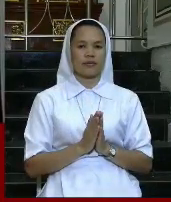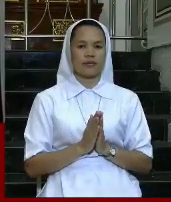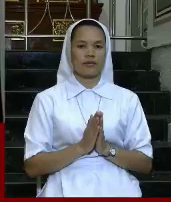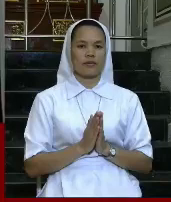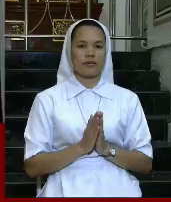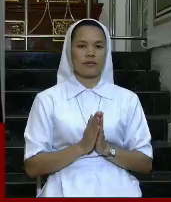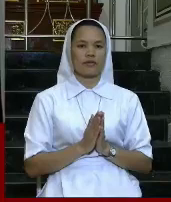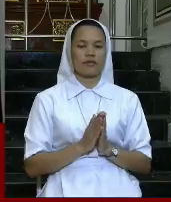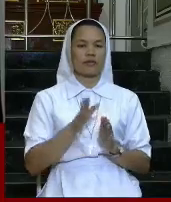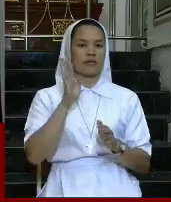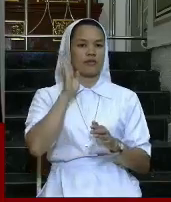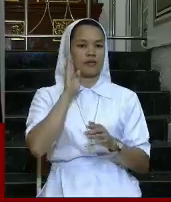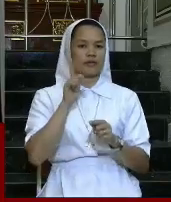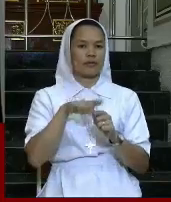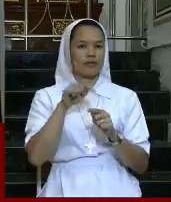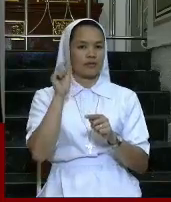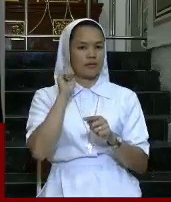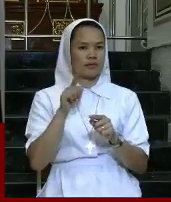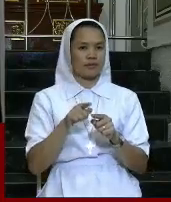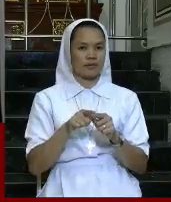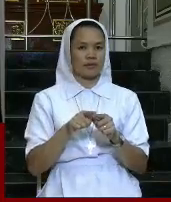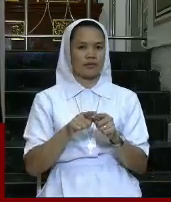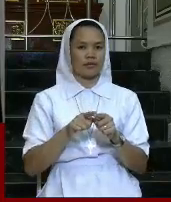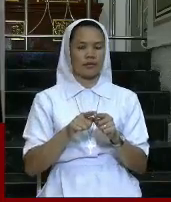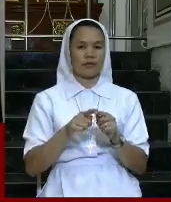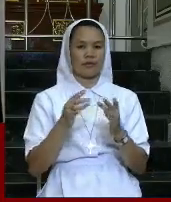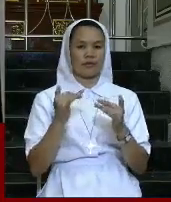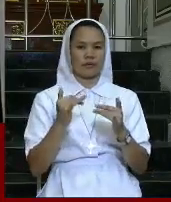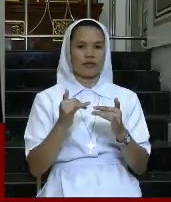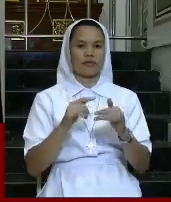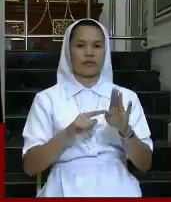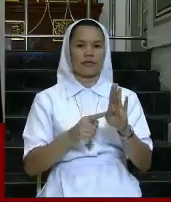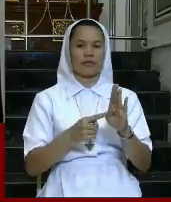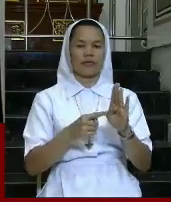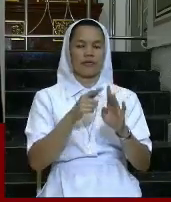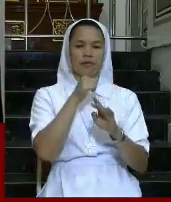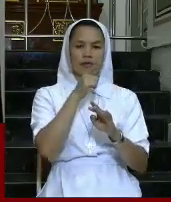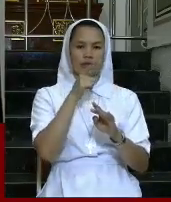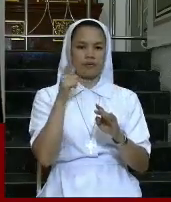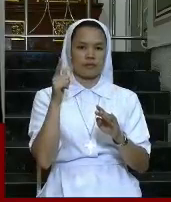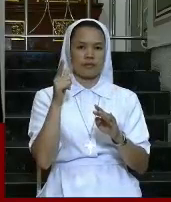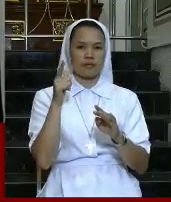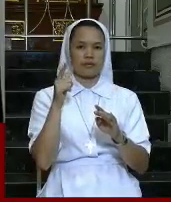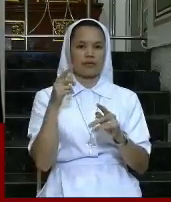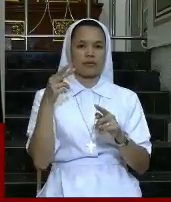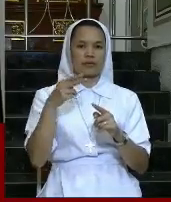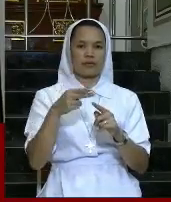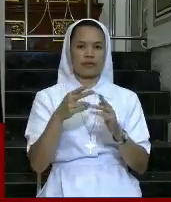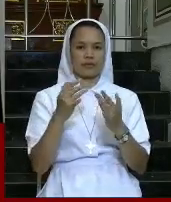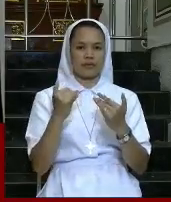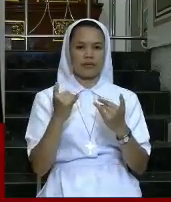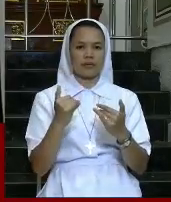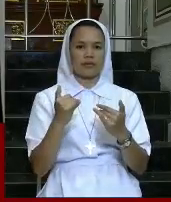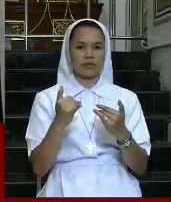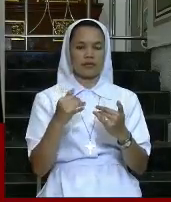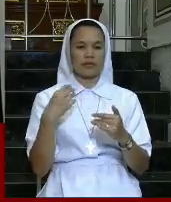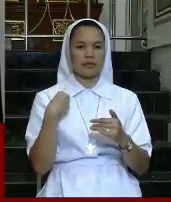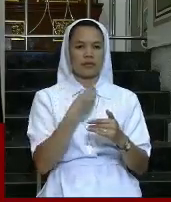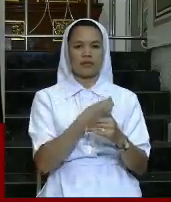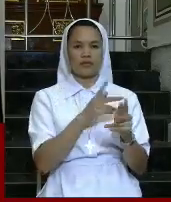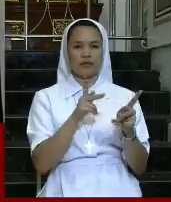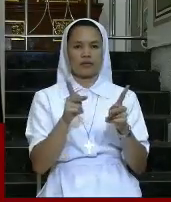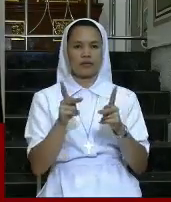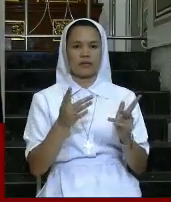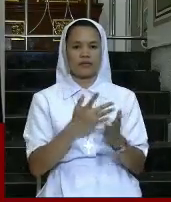Dear brethren, since the beginning of Lent until now, we have prepared our hearts